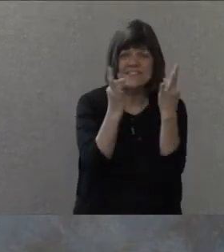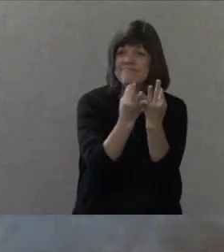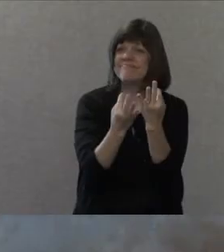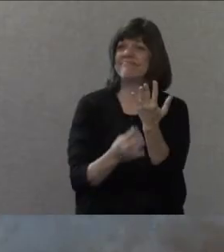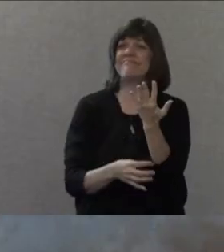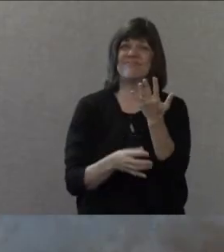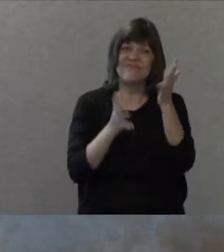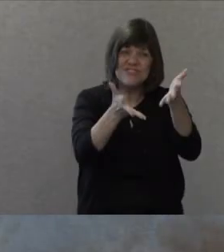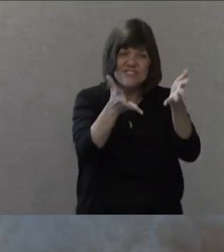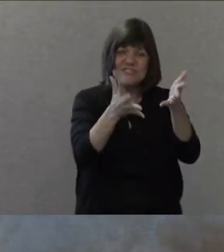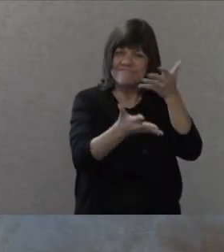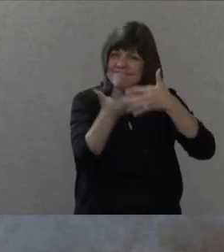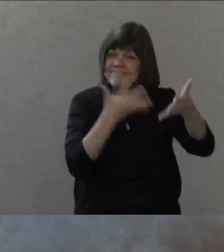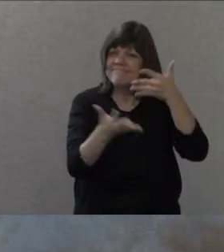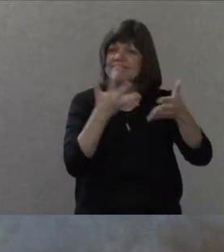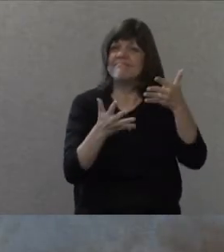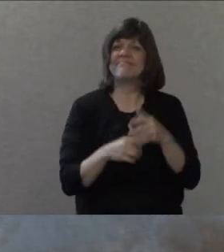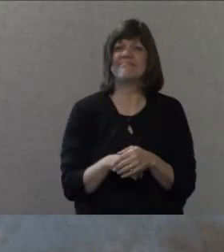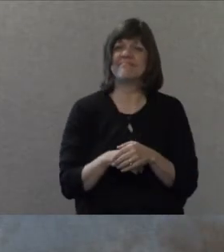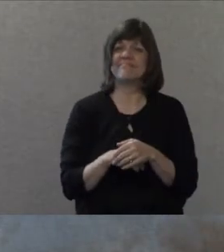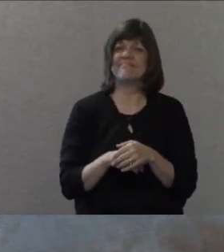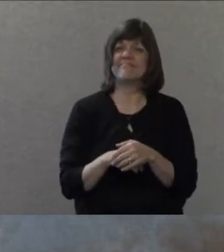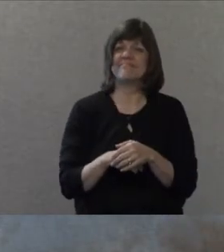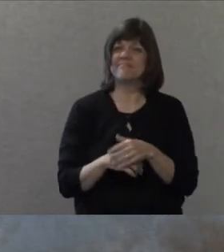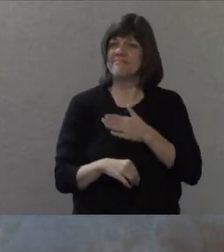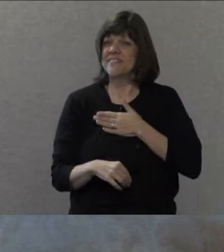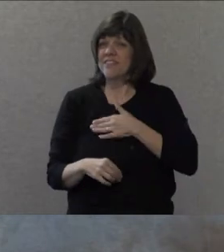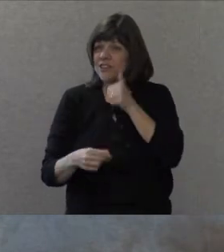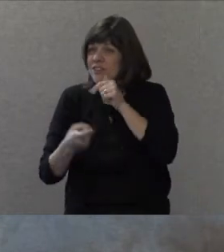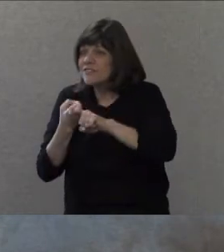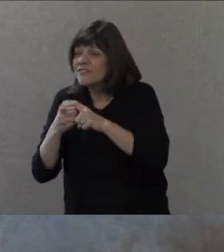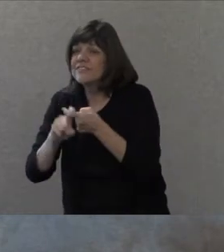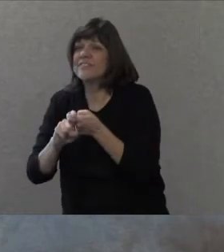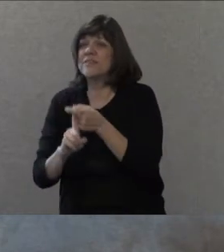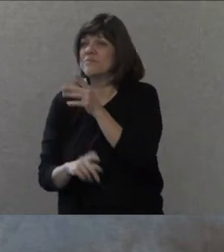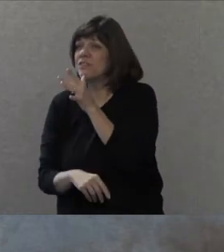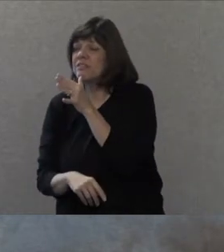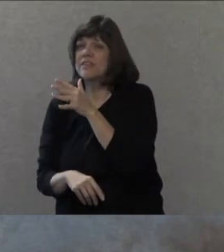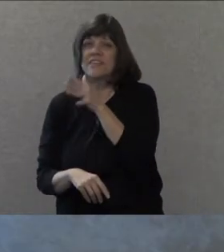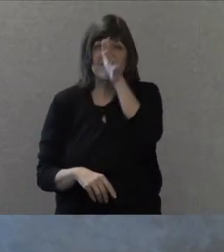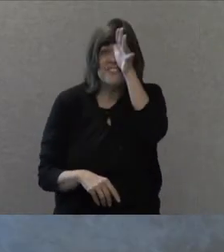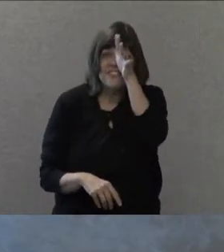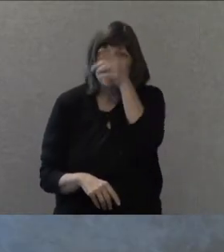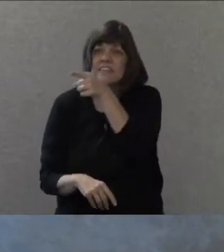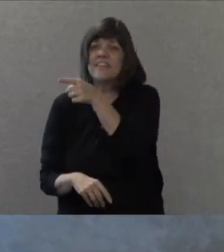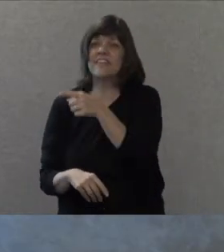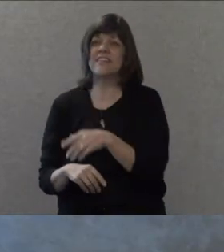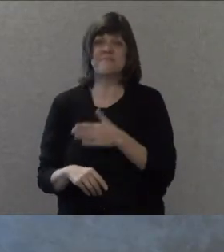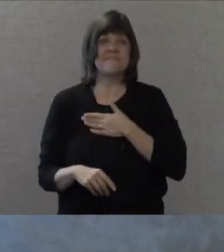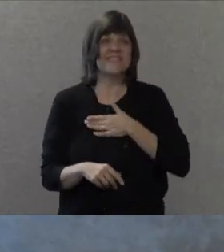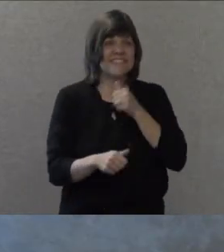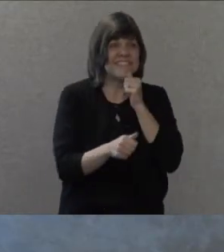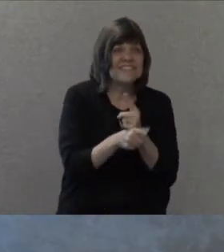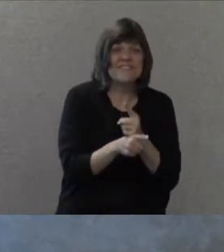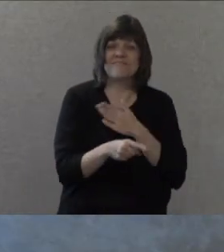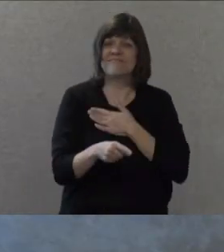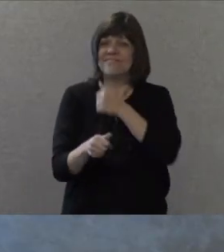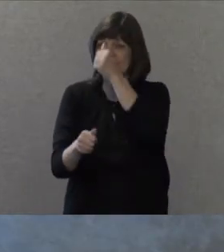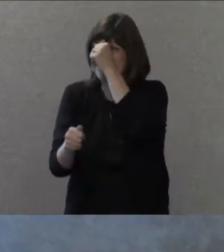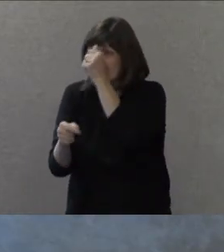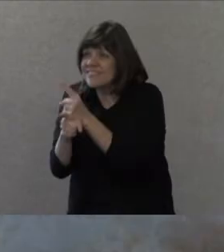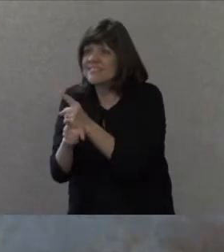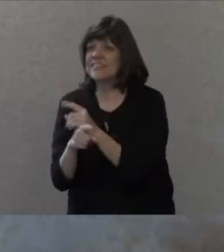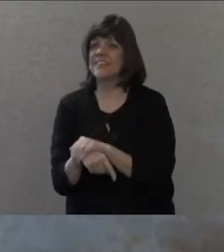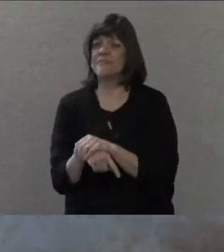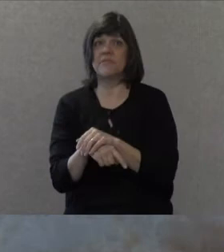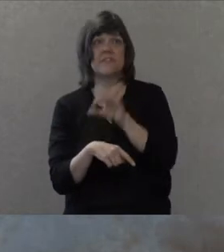them. My girlfriend's mother and father. My sister, my